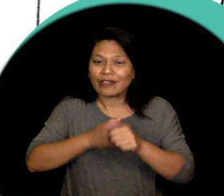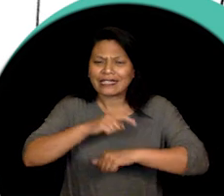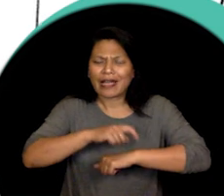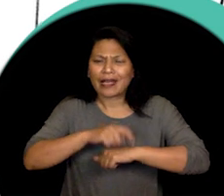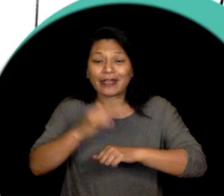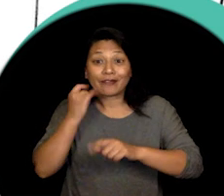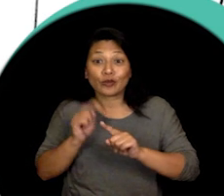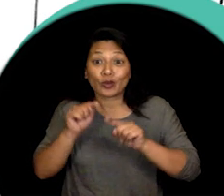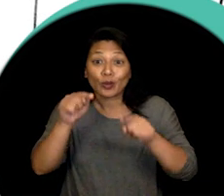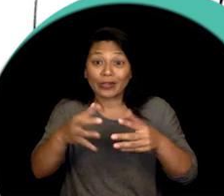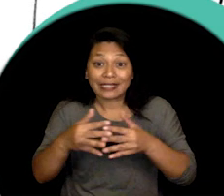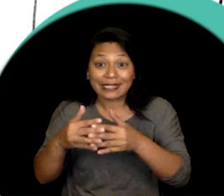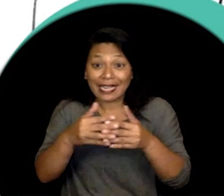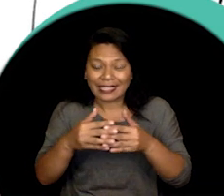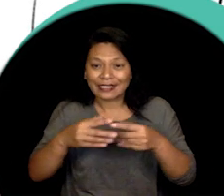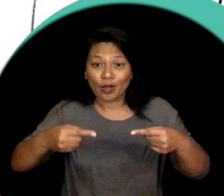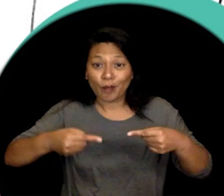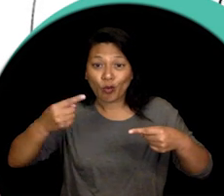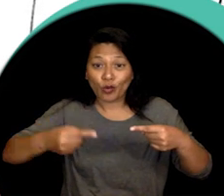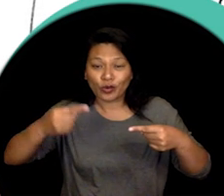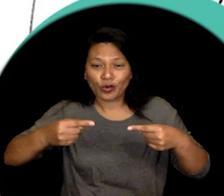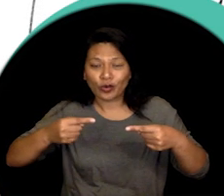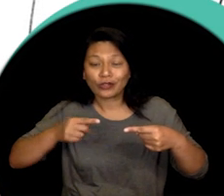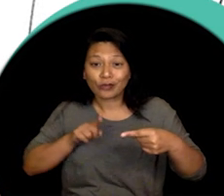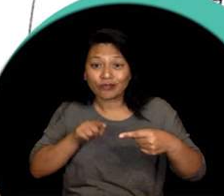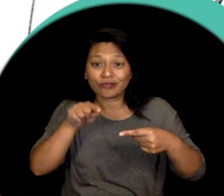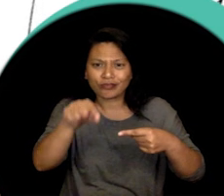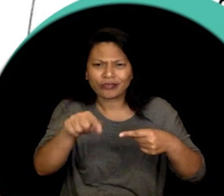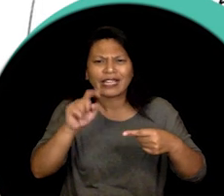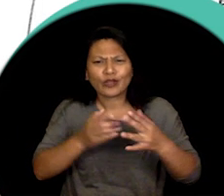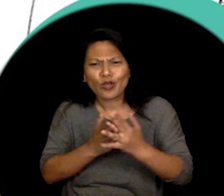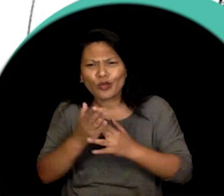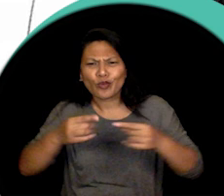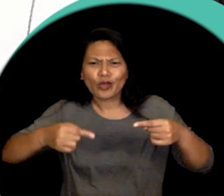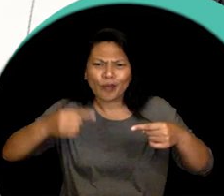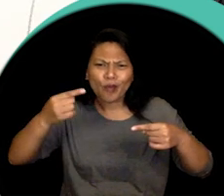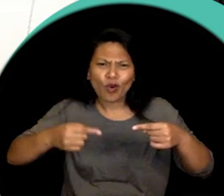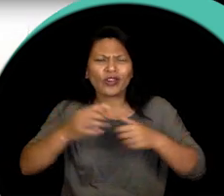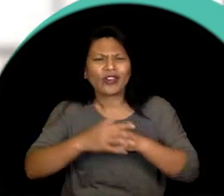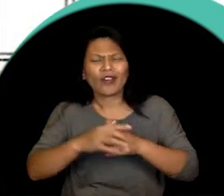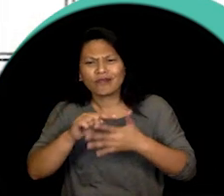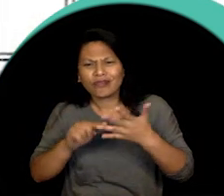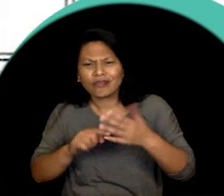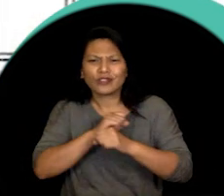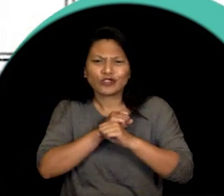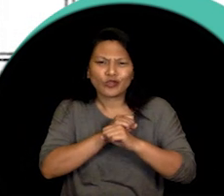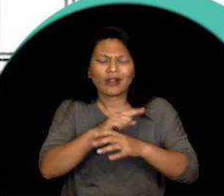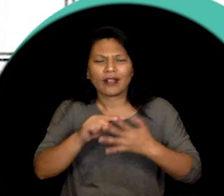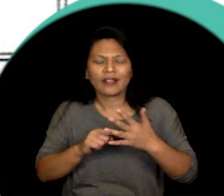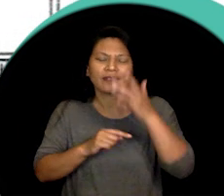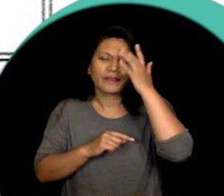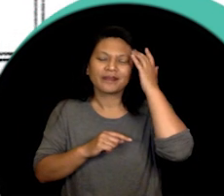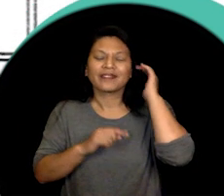go across the border into the States, of course, we had to go through the border guards and the customs,